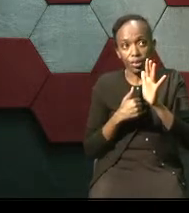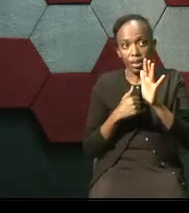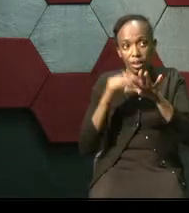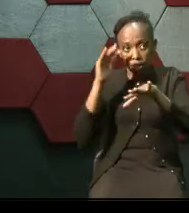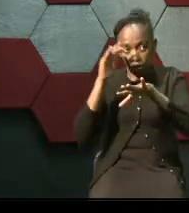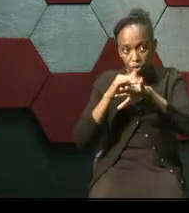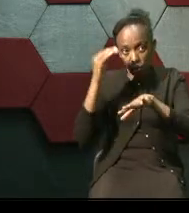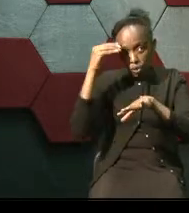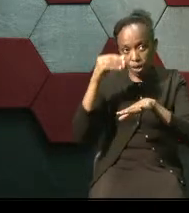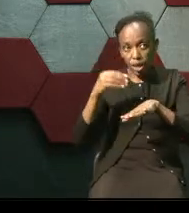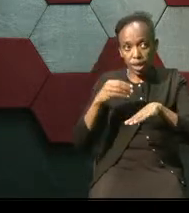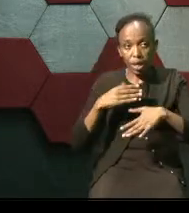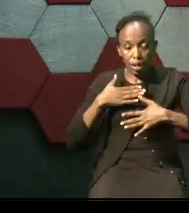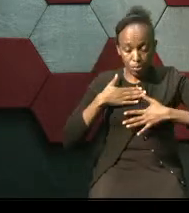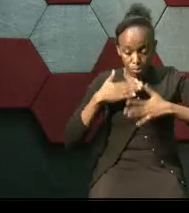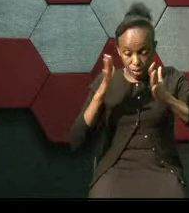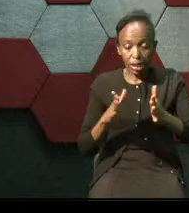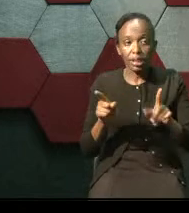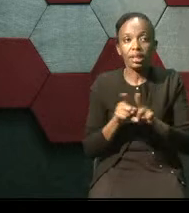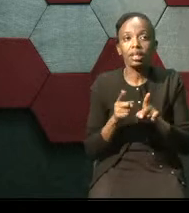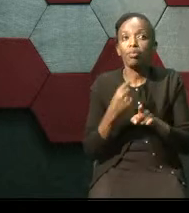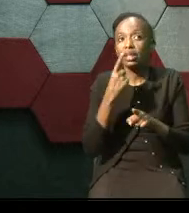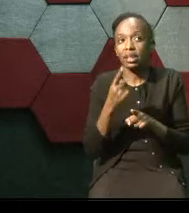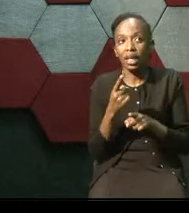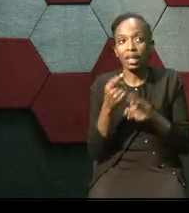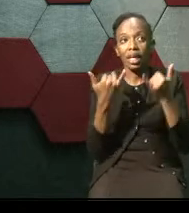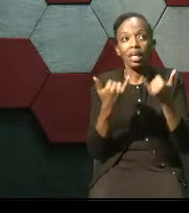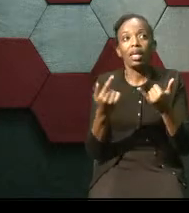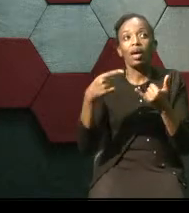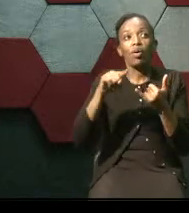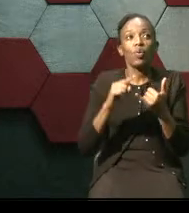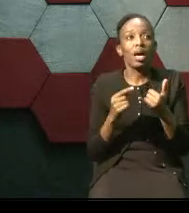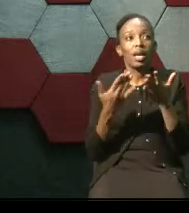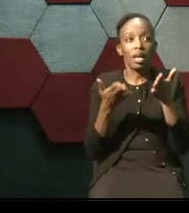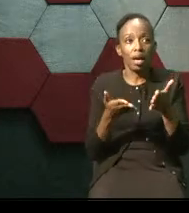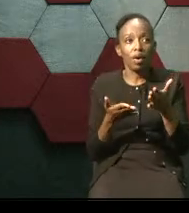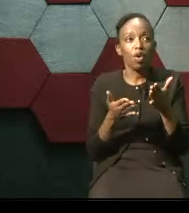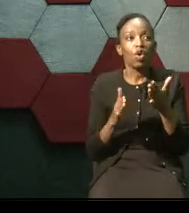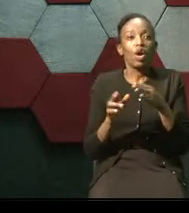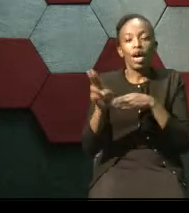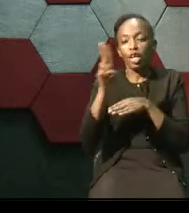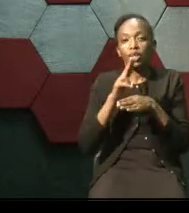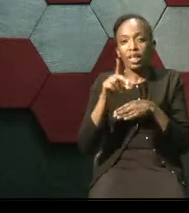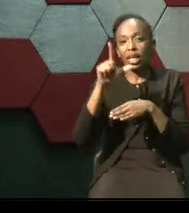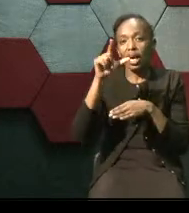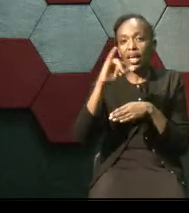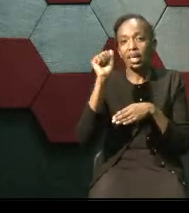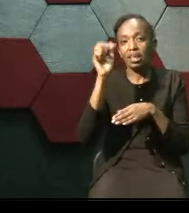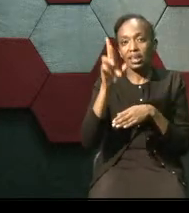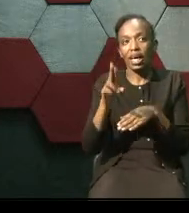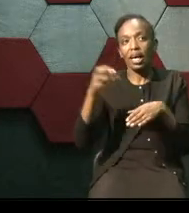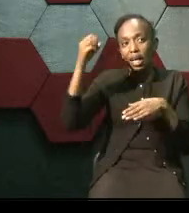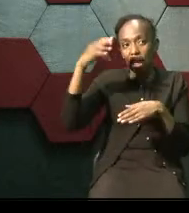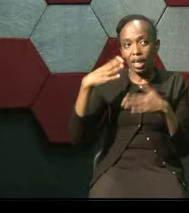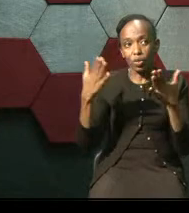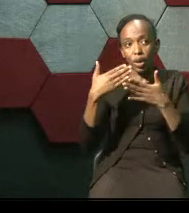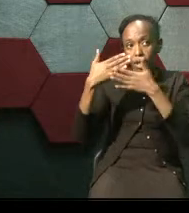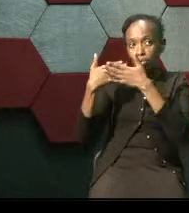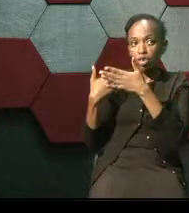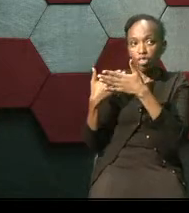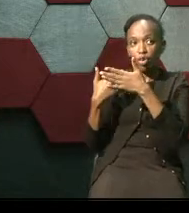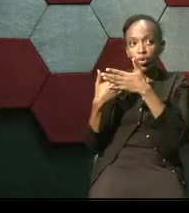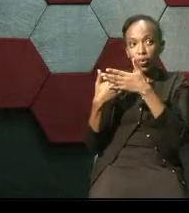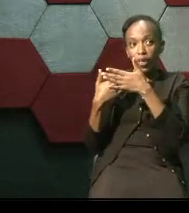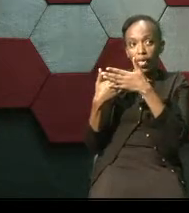detections in the Covix breathalyzer. As she has said, right now we are currently using a laser light, whereby in our former